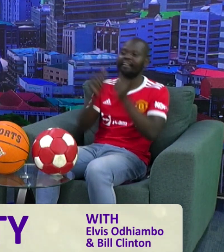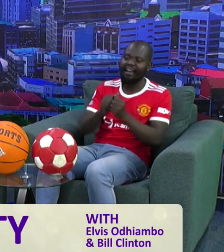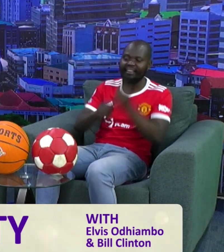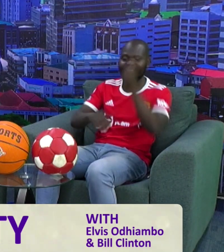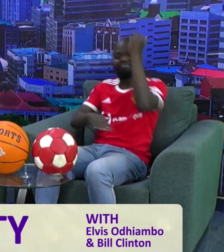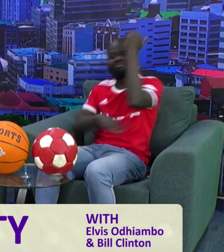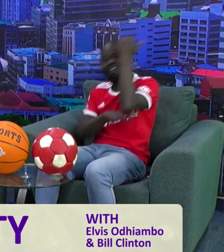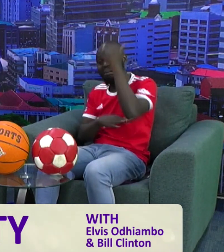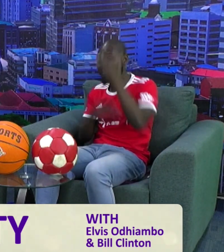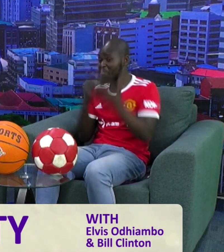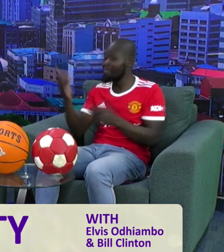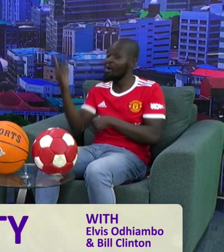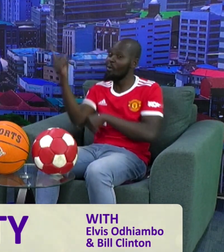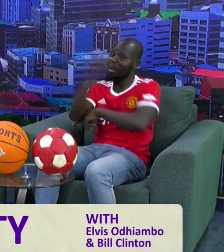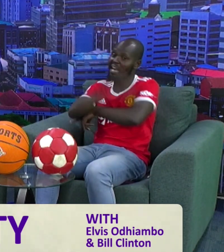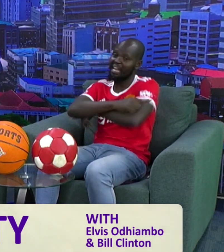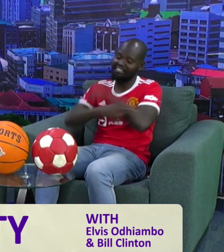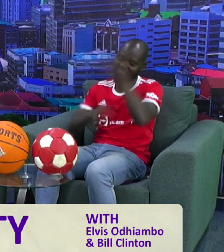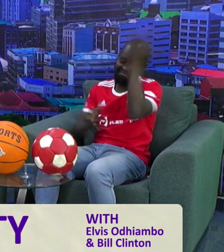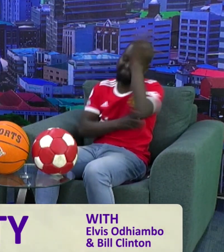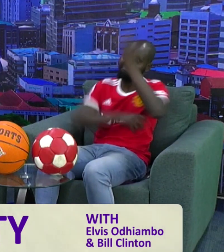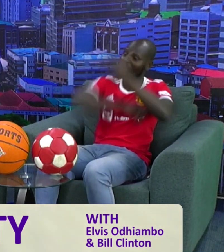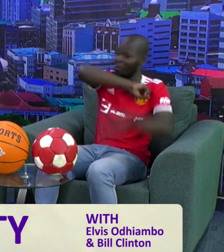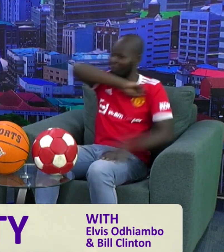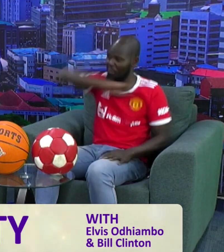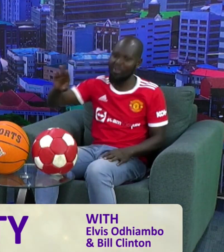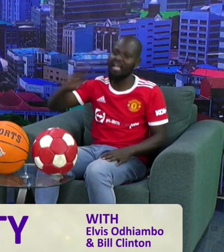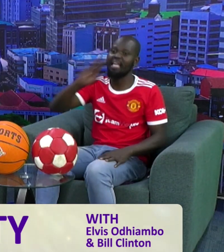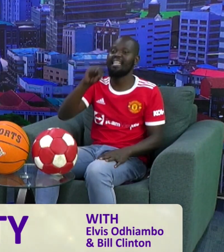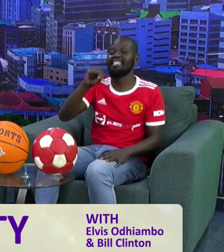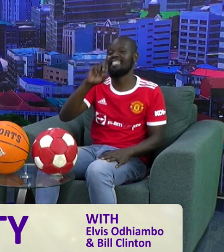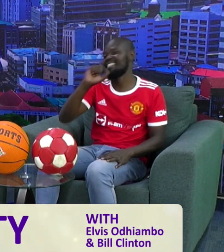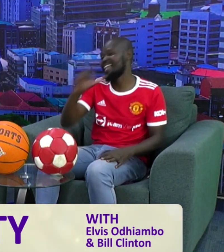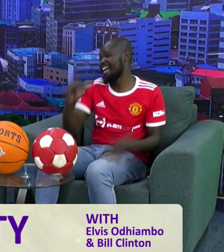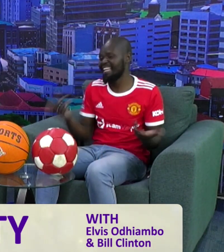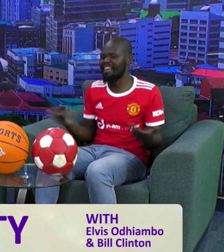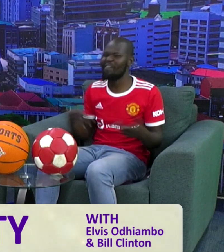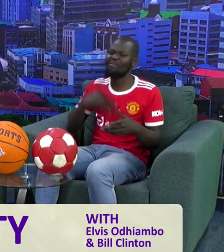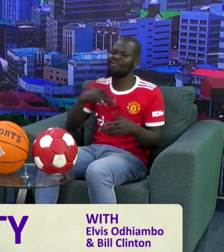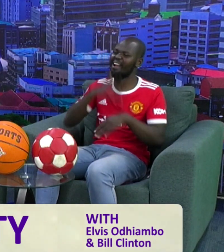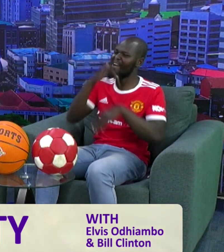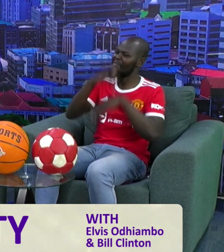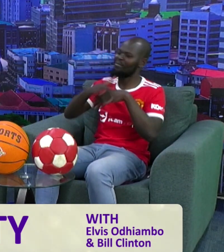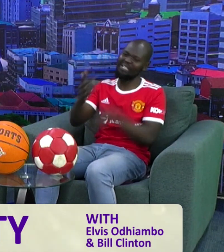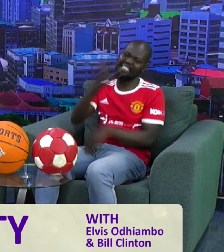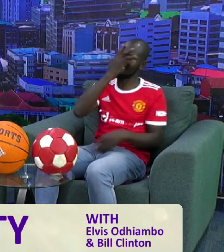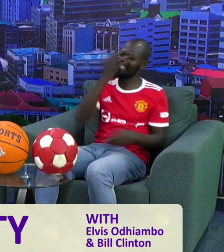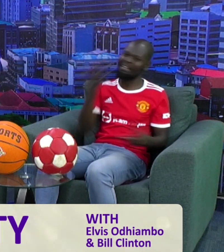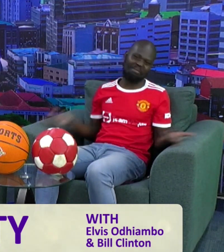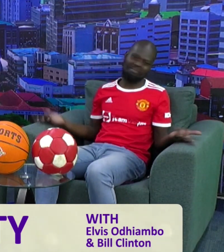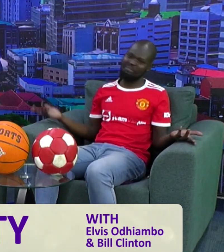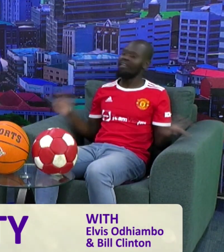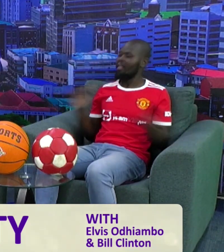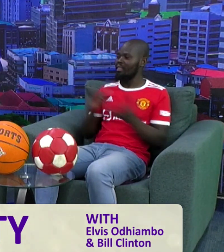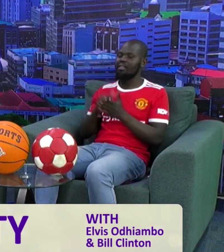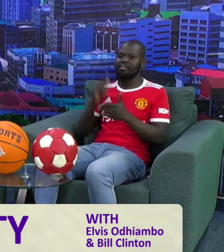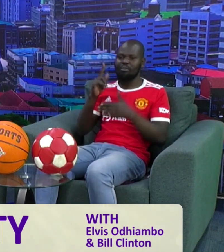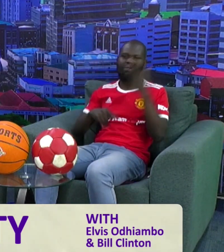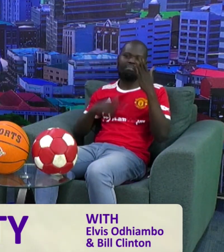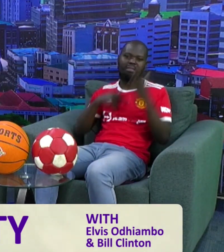been top 4. It has been number 9, number 10, number 8. Right. I think for the next season it will be relegated